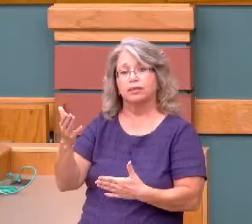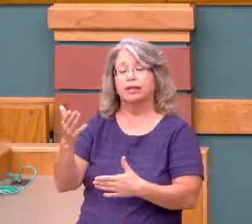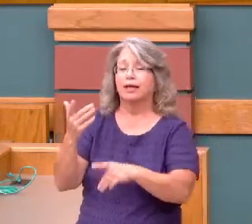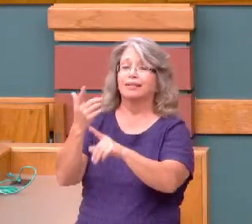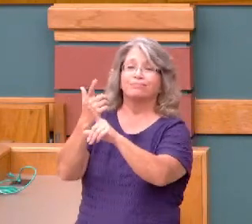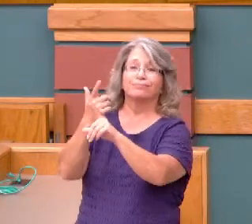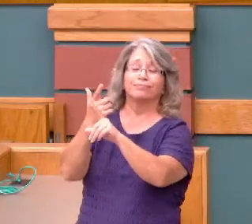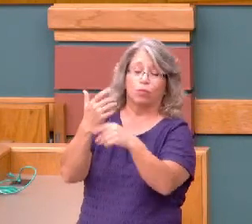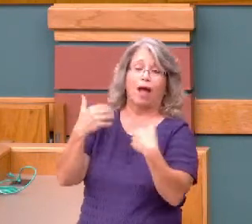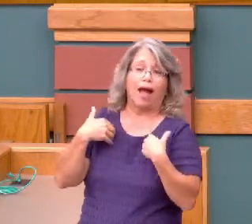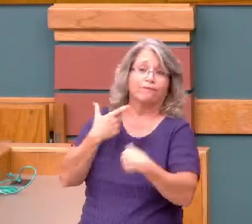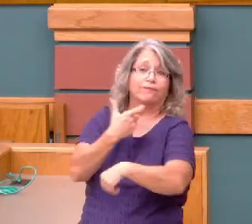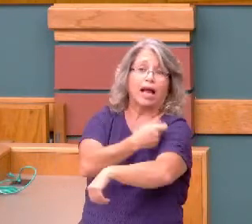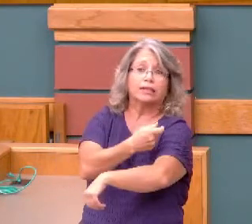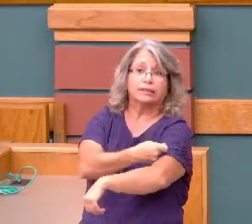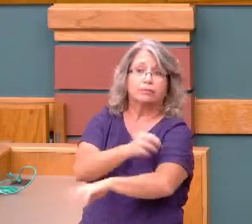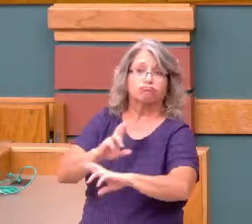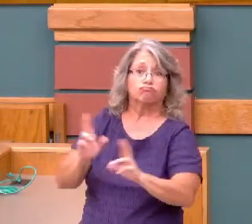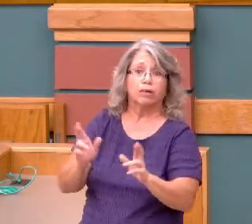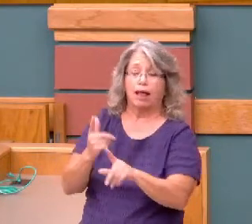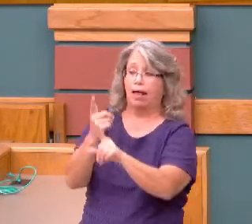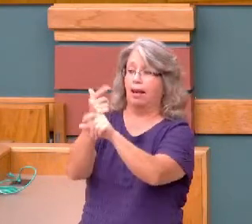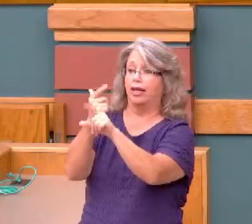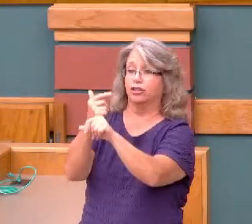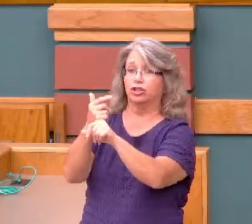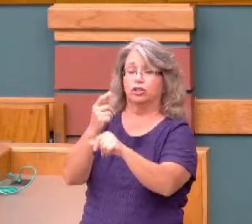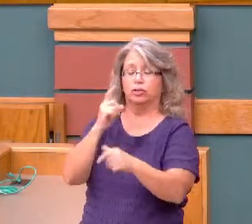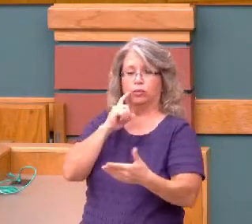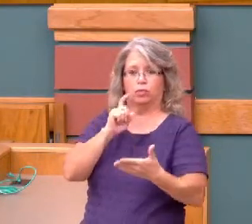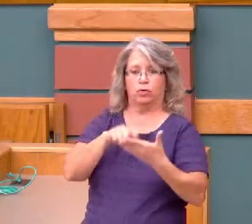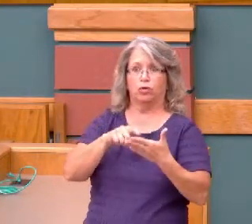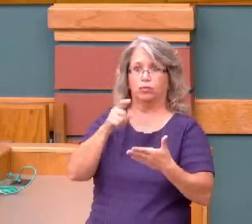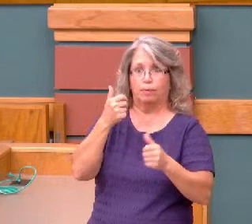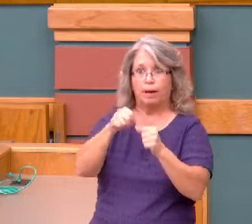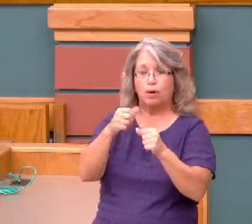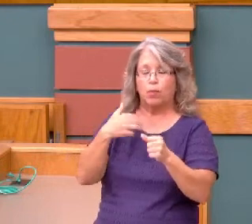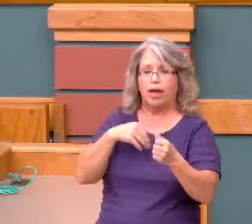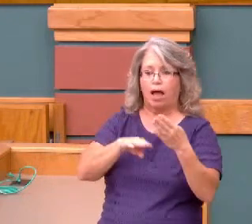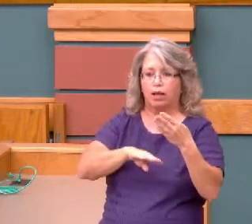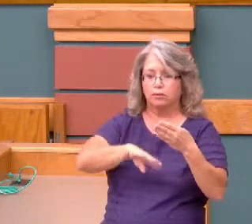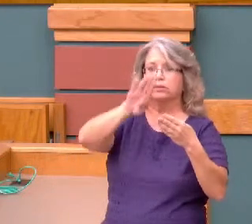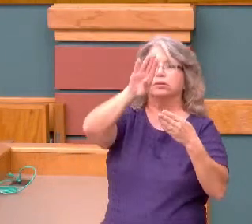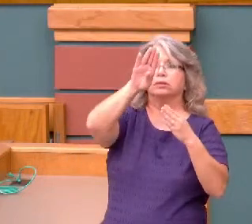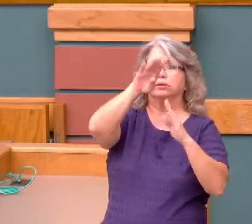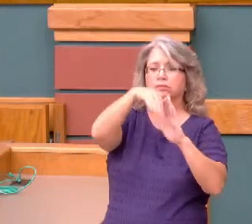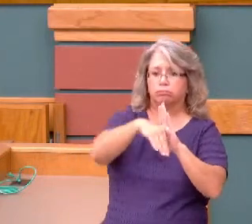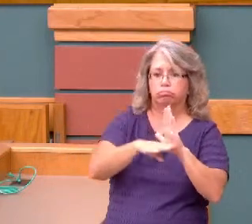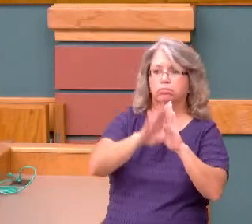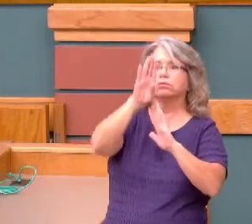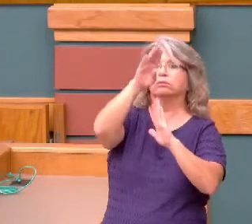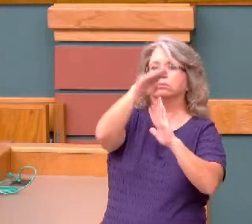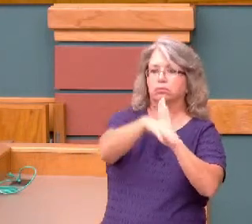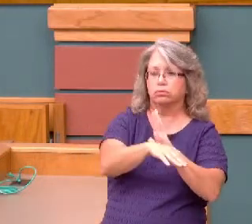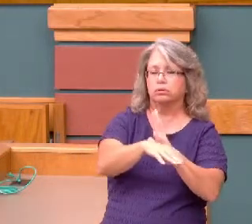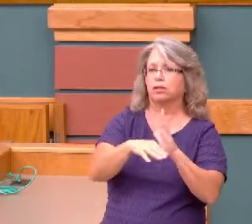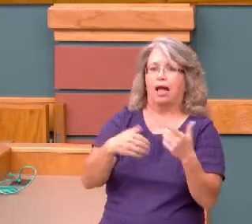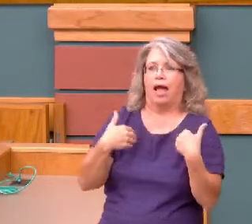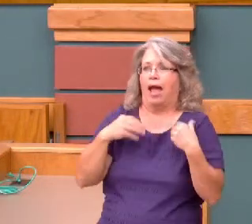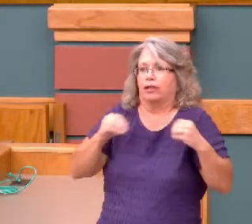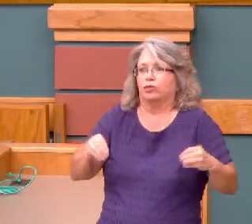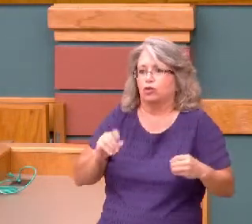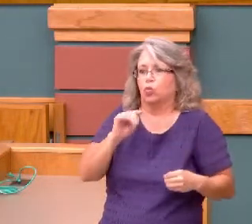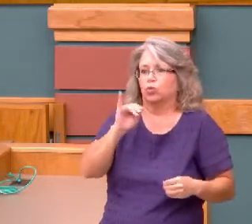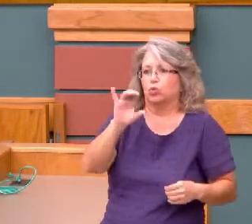those, spikes, we didn't have any tools. And every vaccine, every individual, I believe, helps